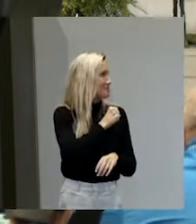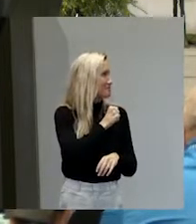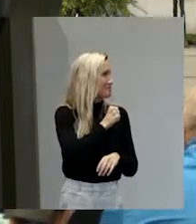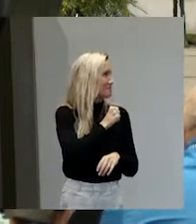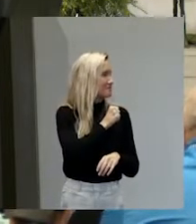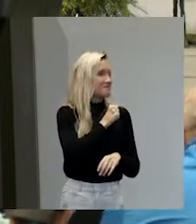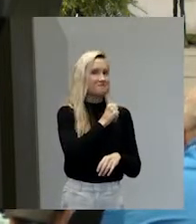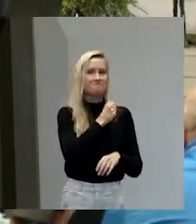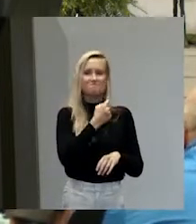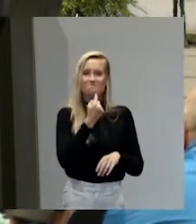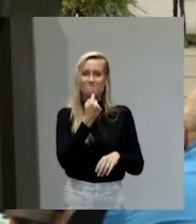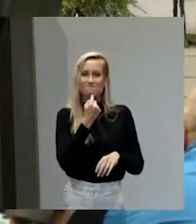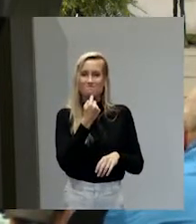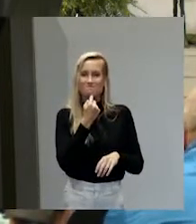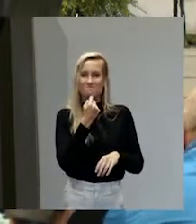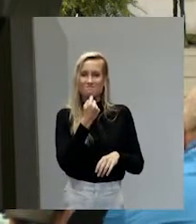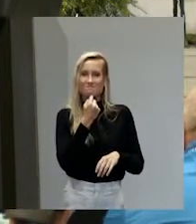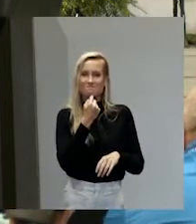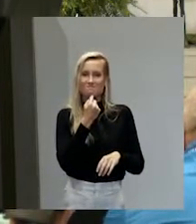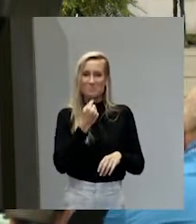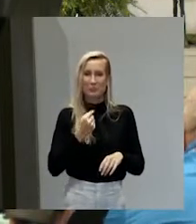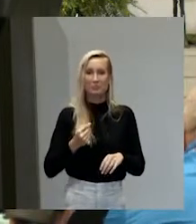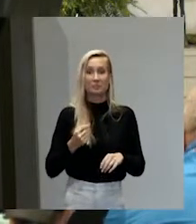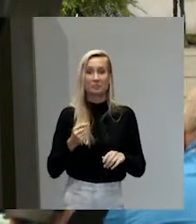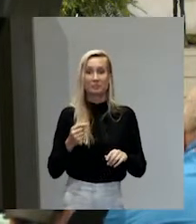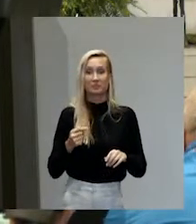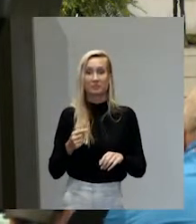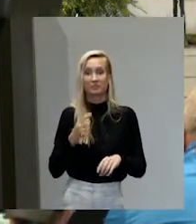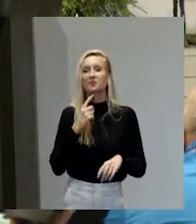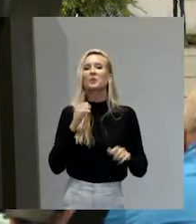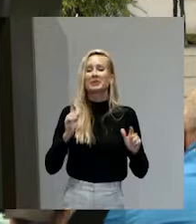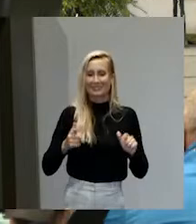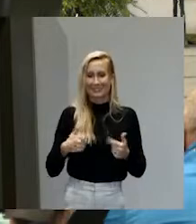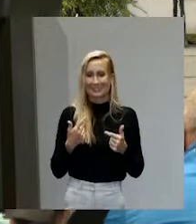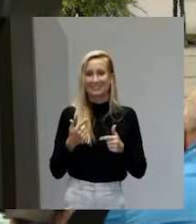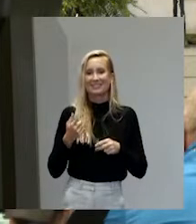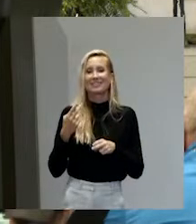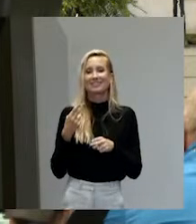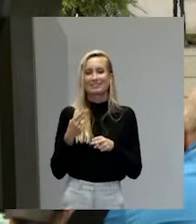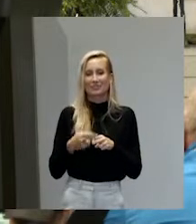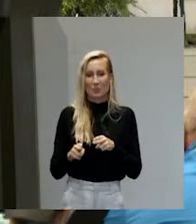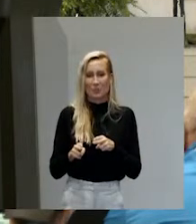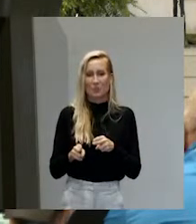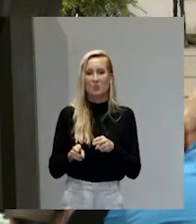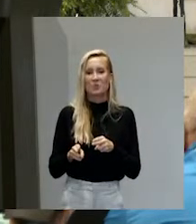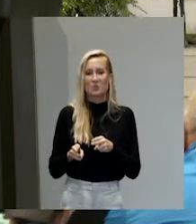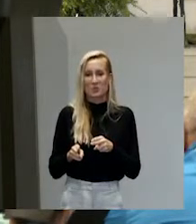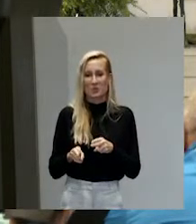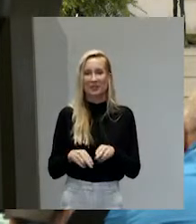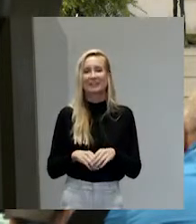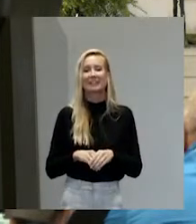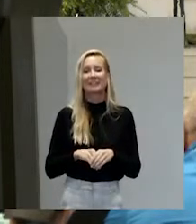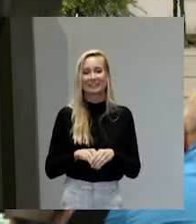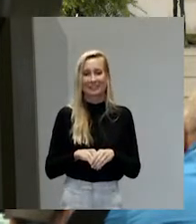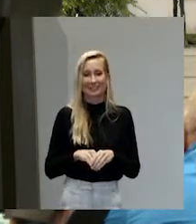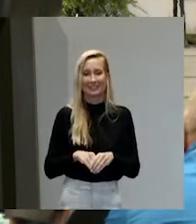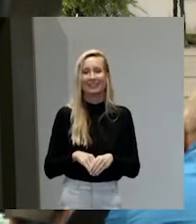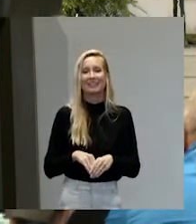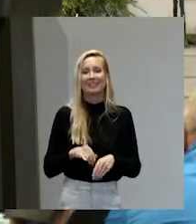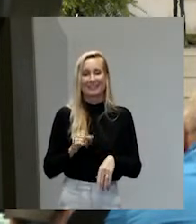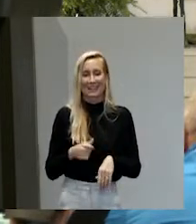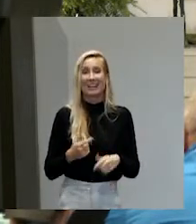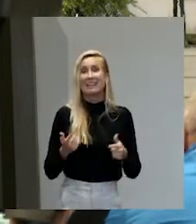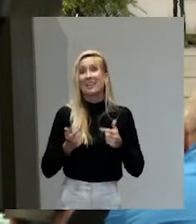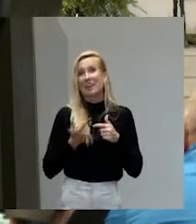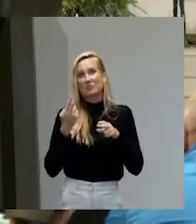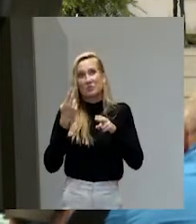So I'm going to ask the question. 30 feet. Oh yeah, you hate those. Sorry, go. No, you're good. Hey,